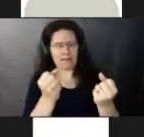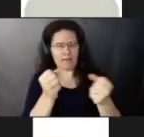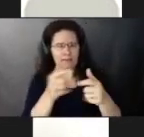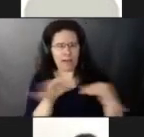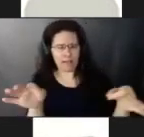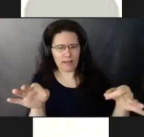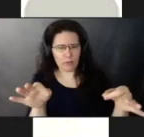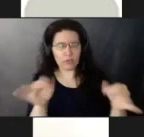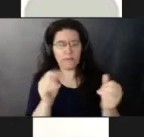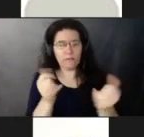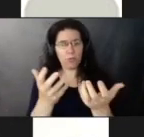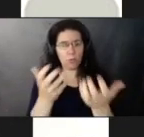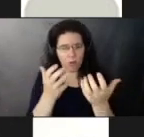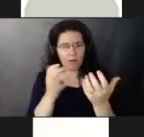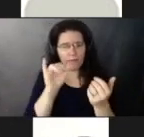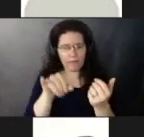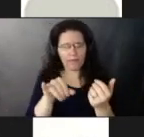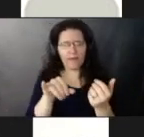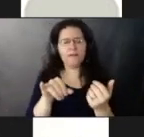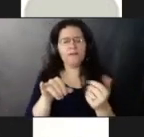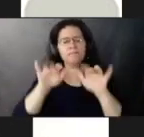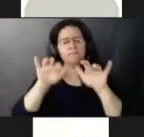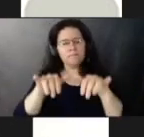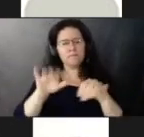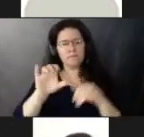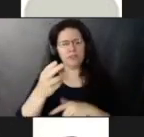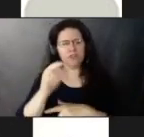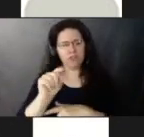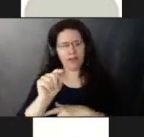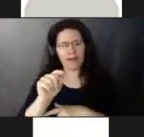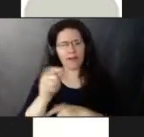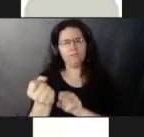access to ASL interpretation, please send us a message via the chat box.